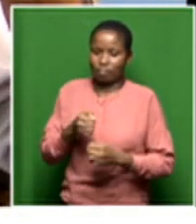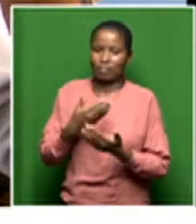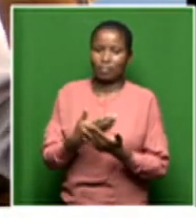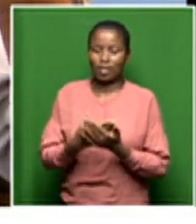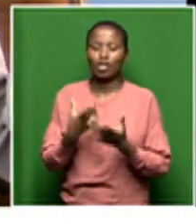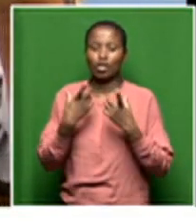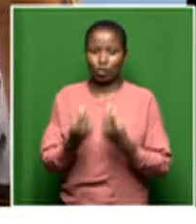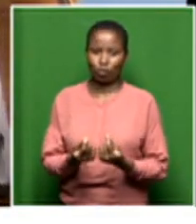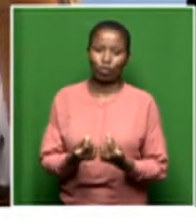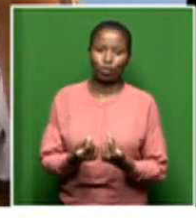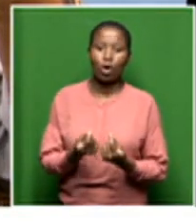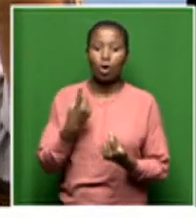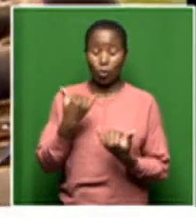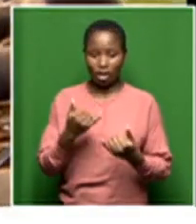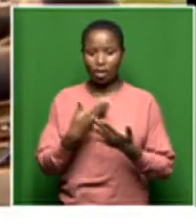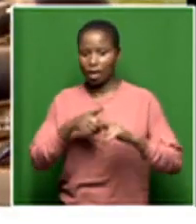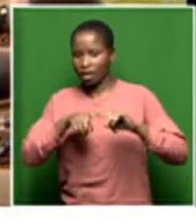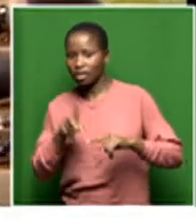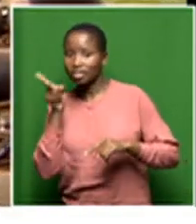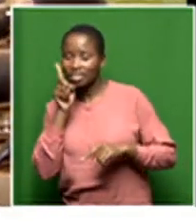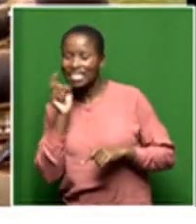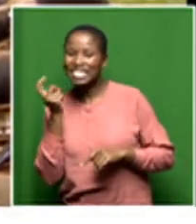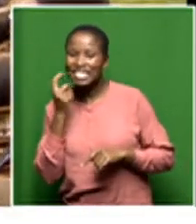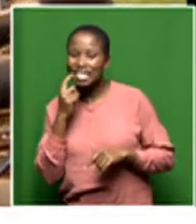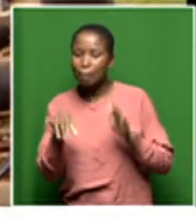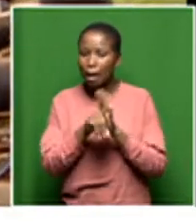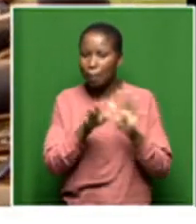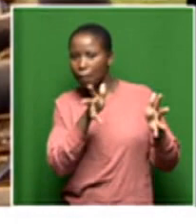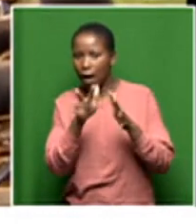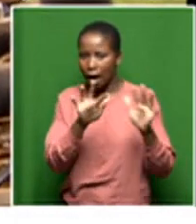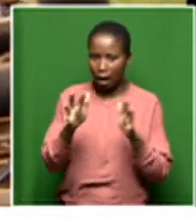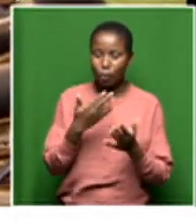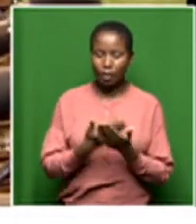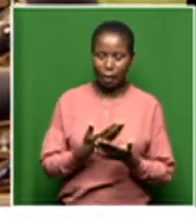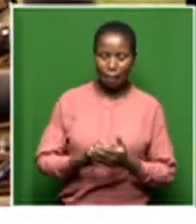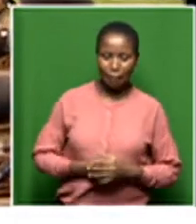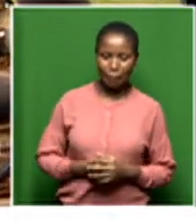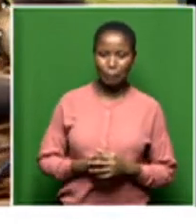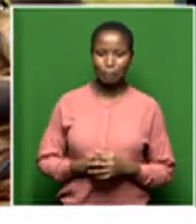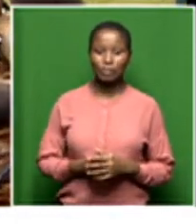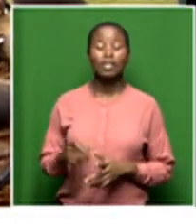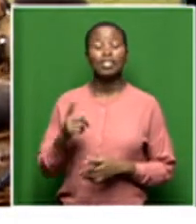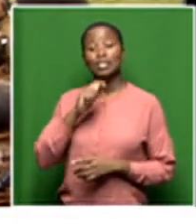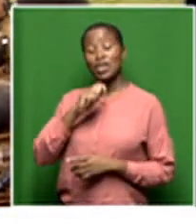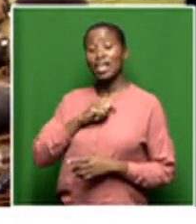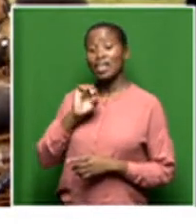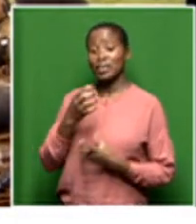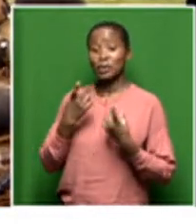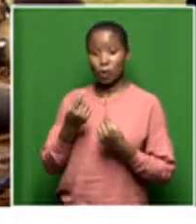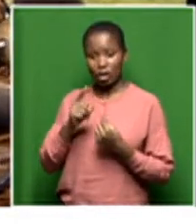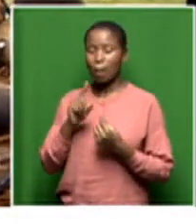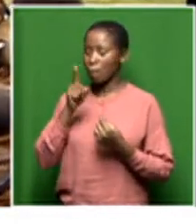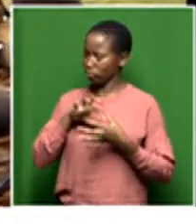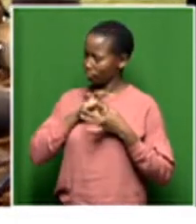rely on what the winds are doing. Learning to fly a hot air balloon is not straightforward. You really have to commit to the idea of